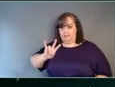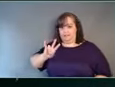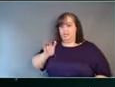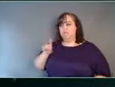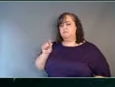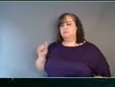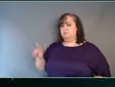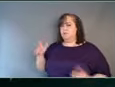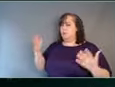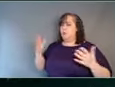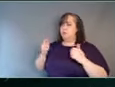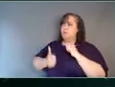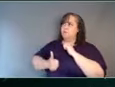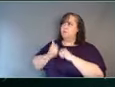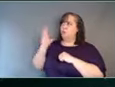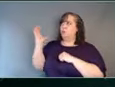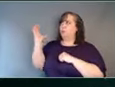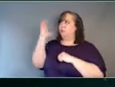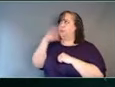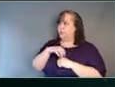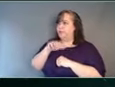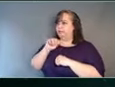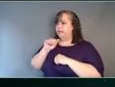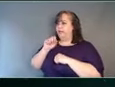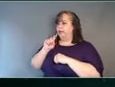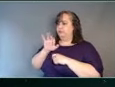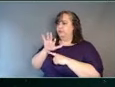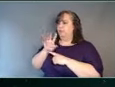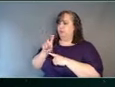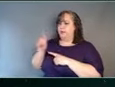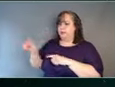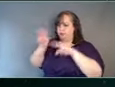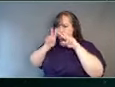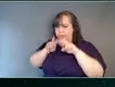strange asteroid that has been analyzed?